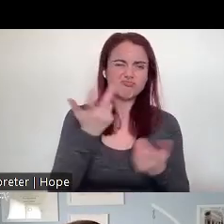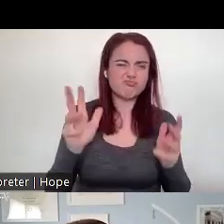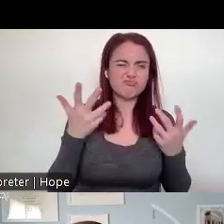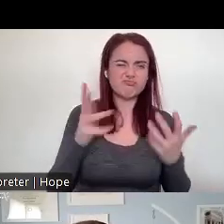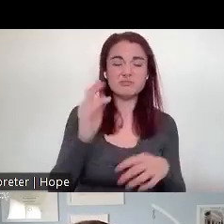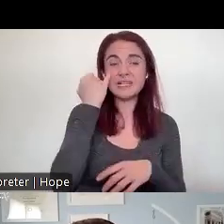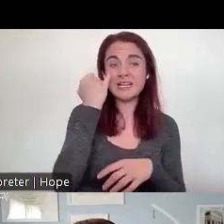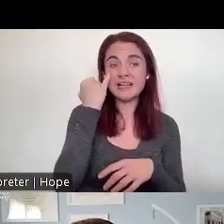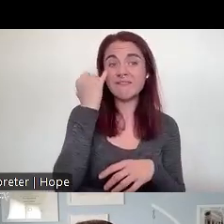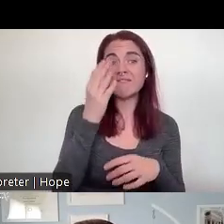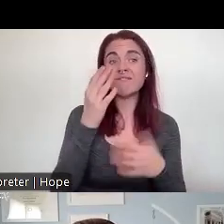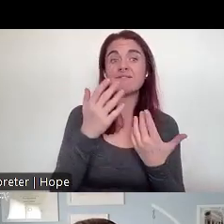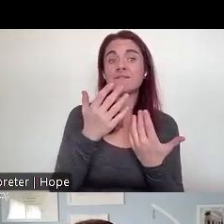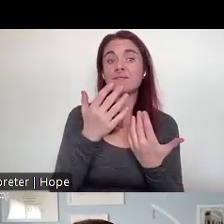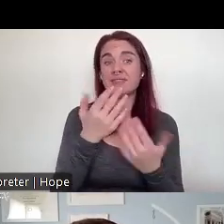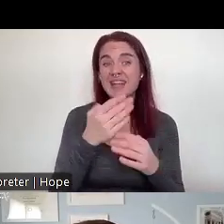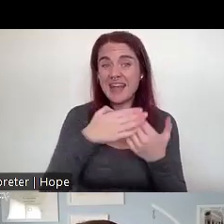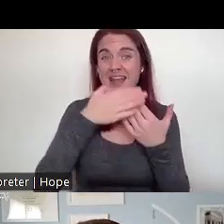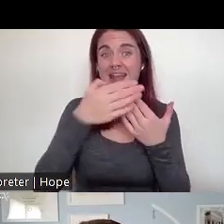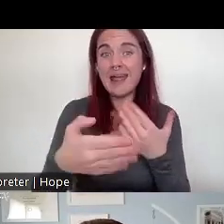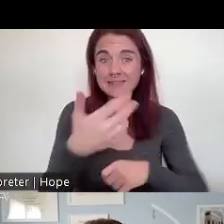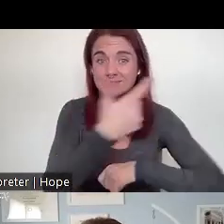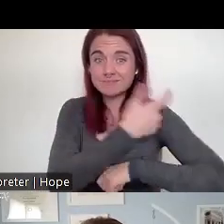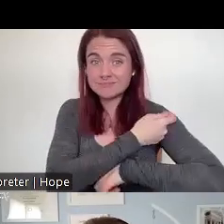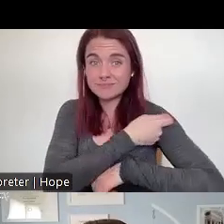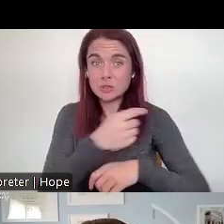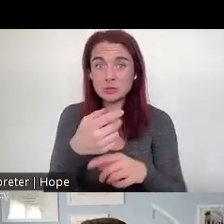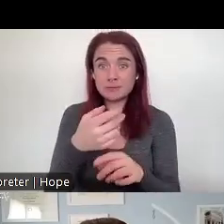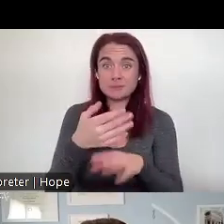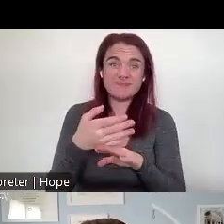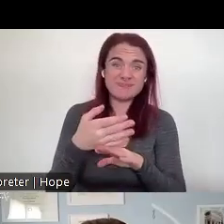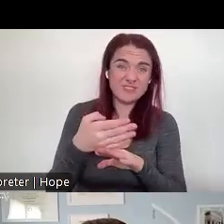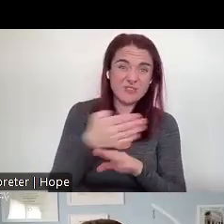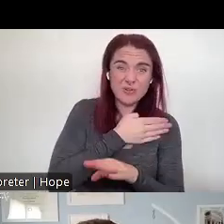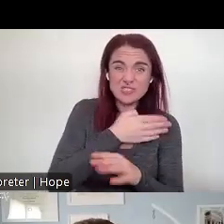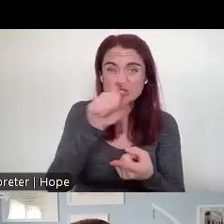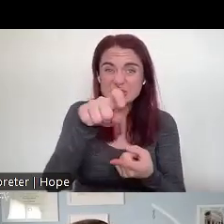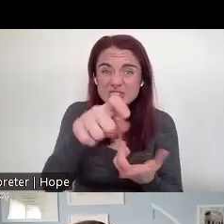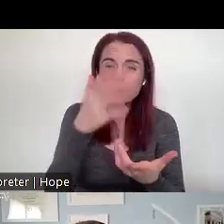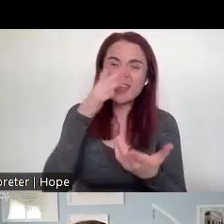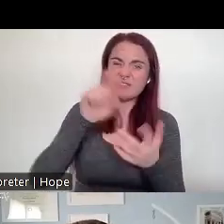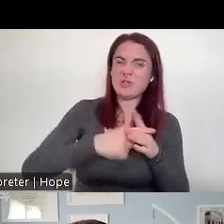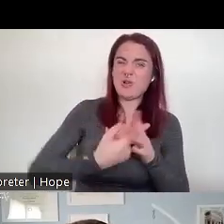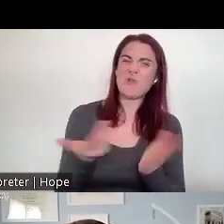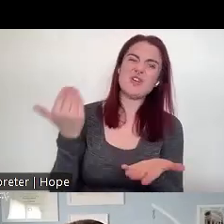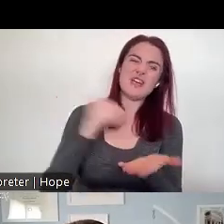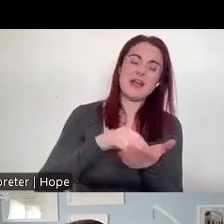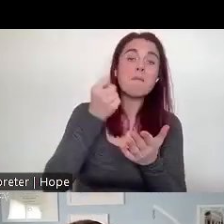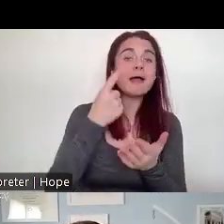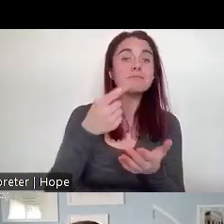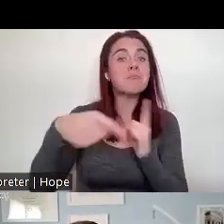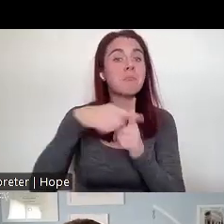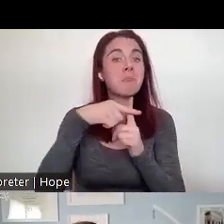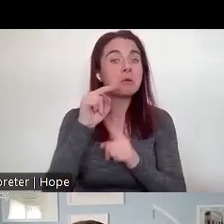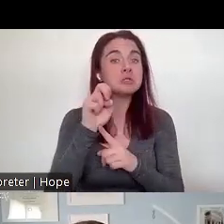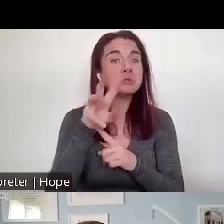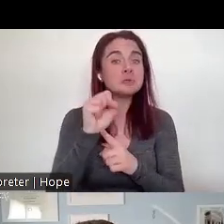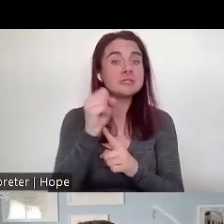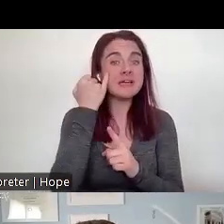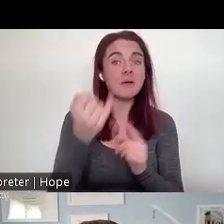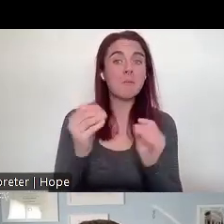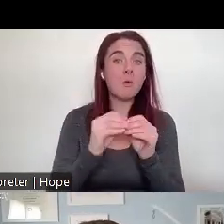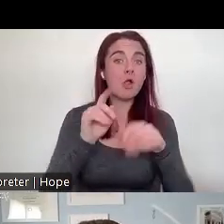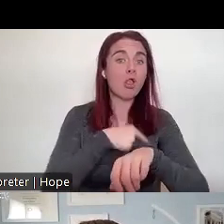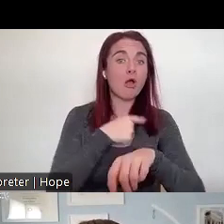the next dose too soon after the first dose, you will have to restart the series. But the good news is if you have a longer period